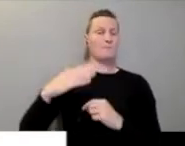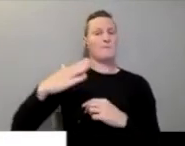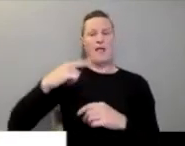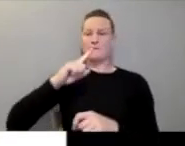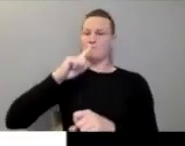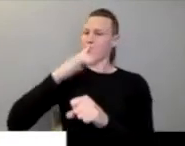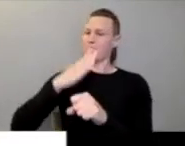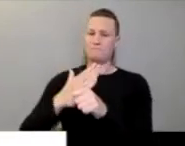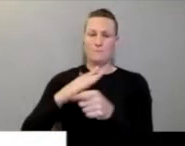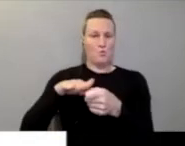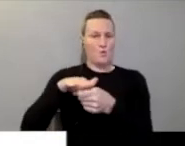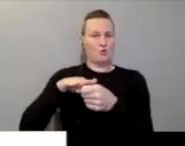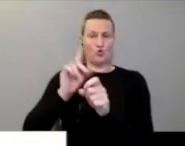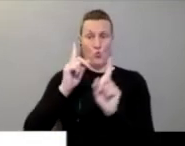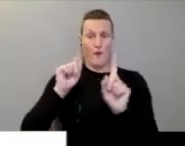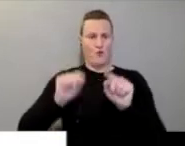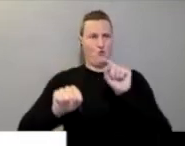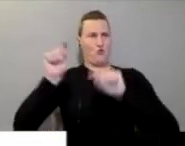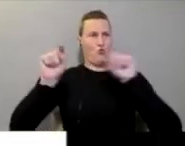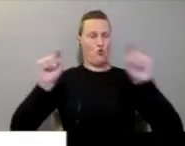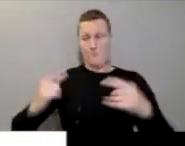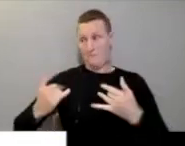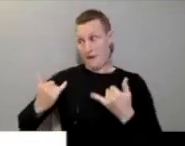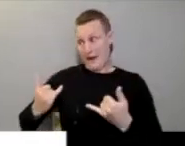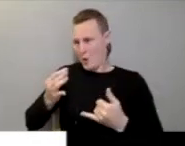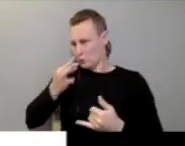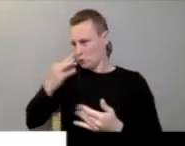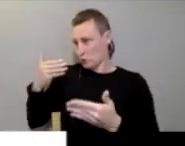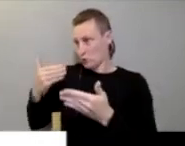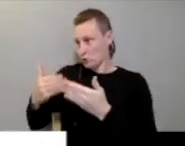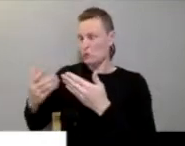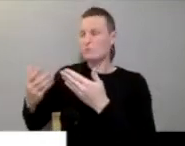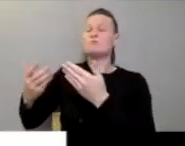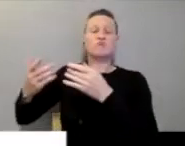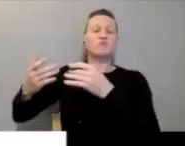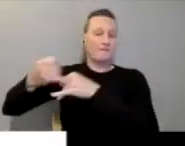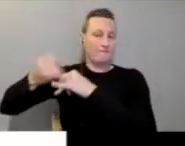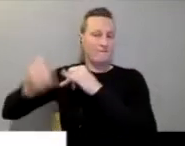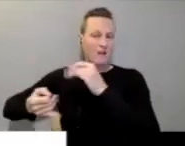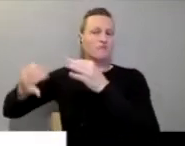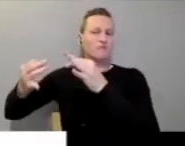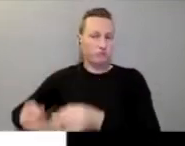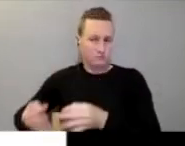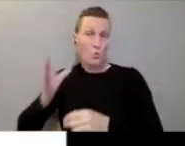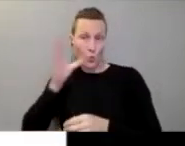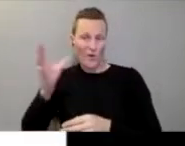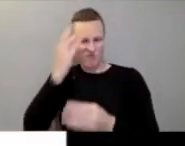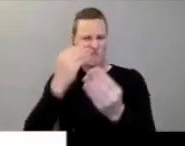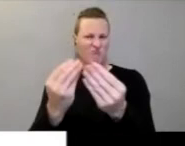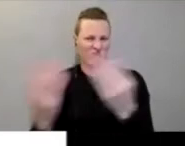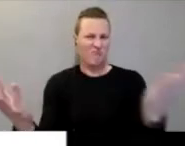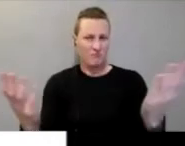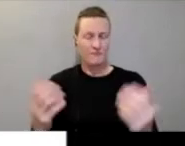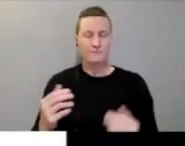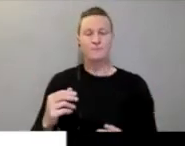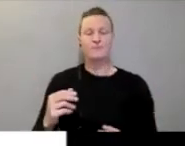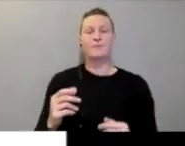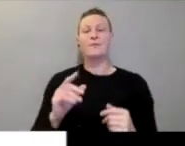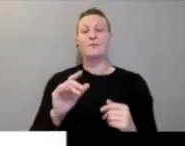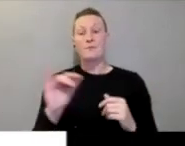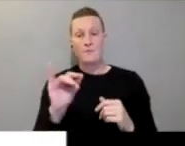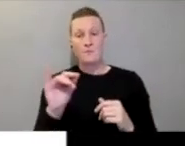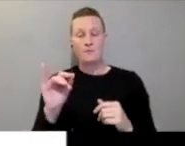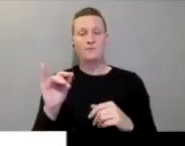speak. We are also, and this is an opportunity to mention now, although the call won't be open